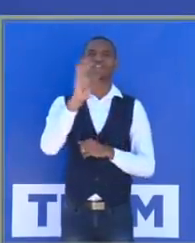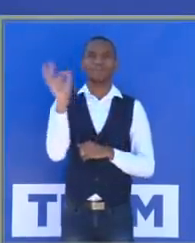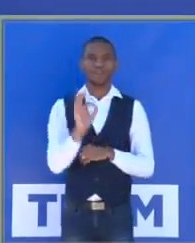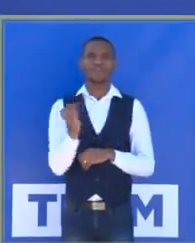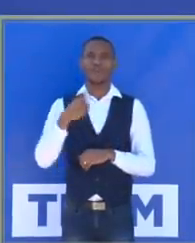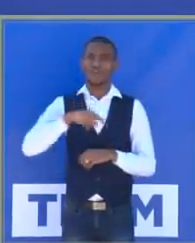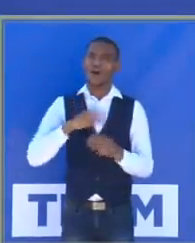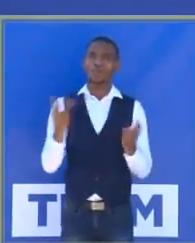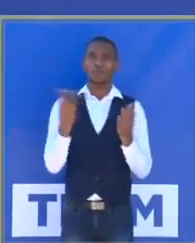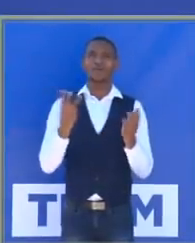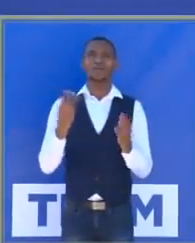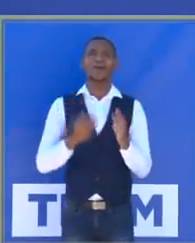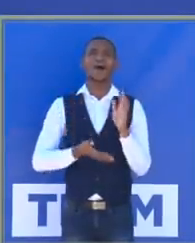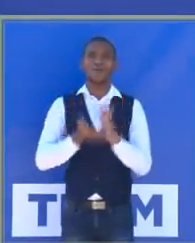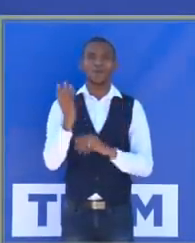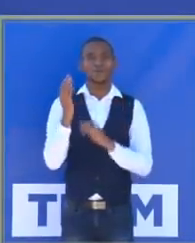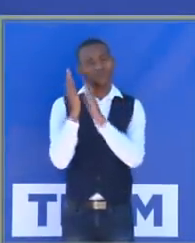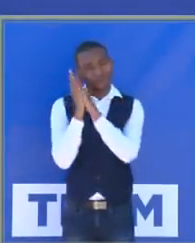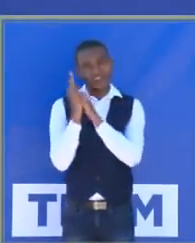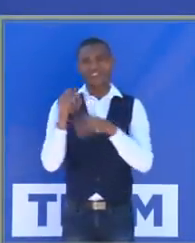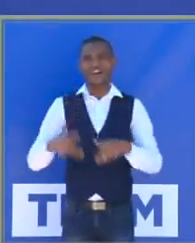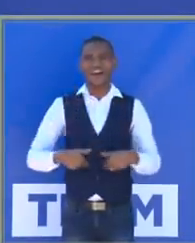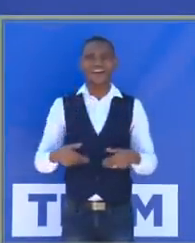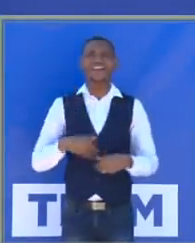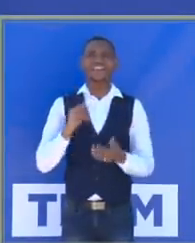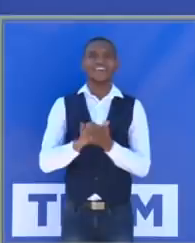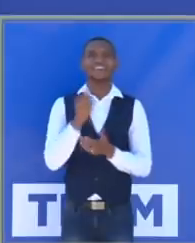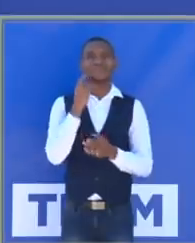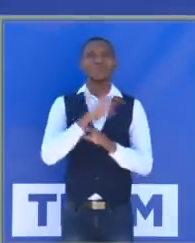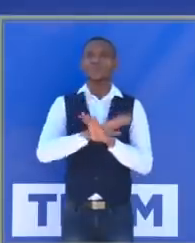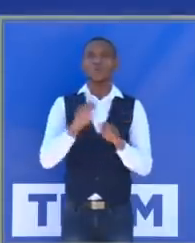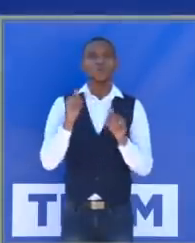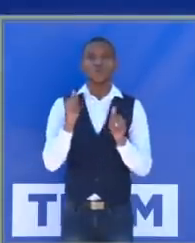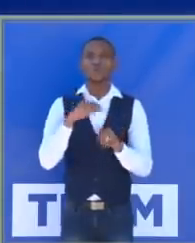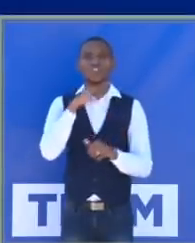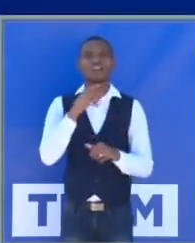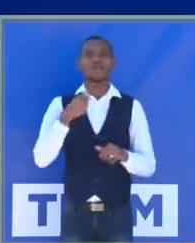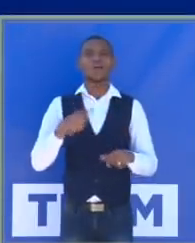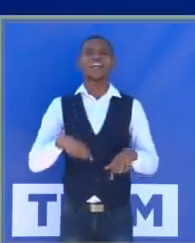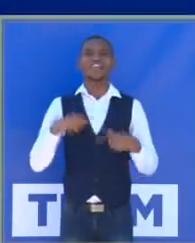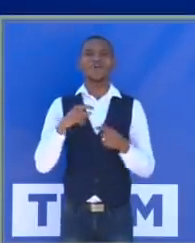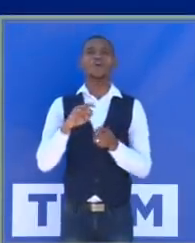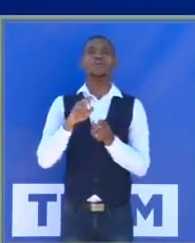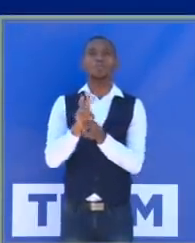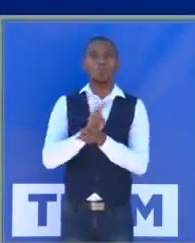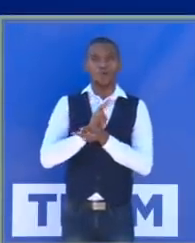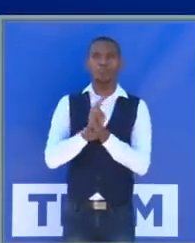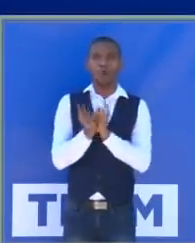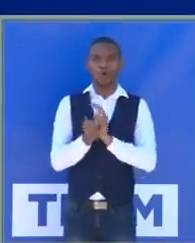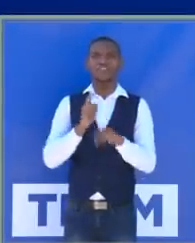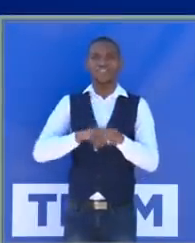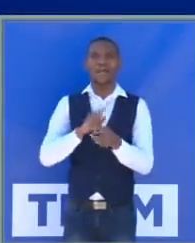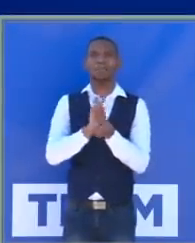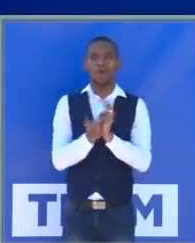our citizens are going to bed hungry. This is simply not good enough. We are living on borrowed time and borrowed